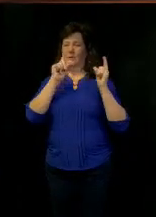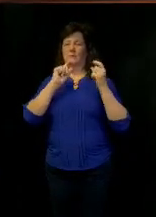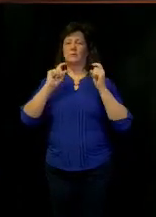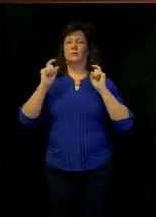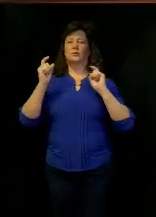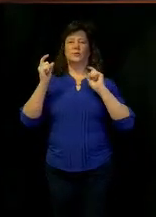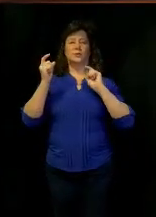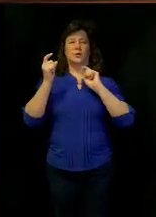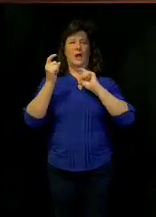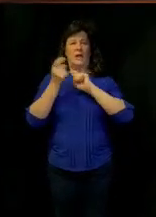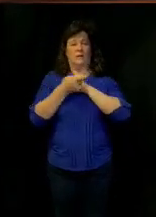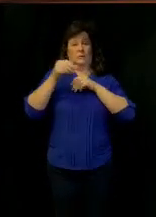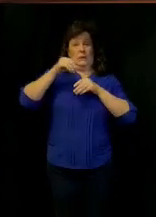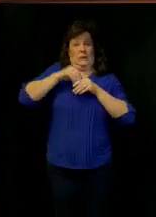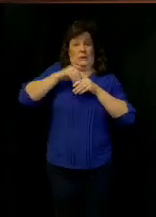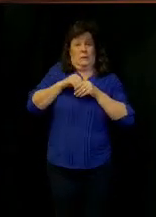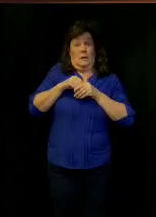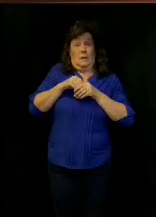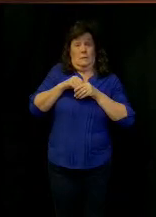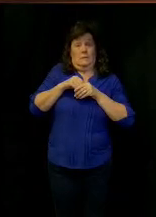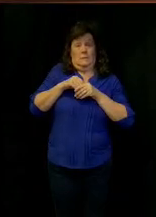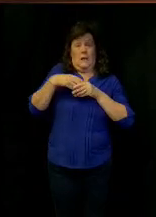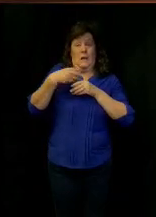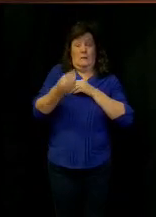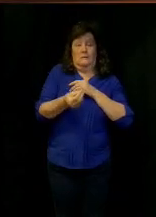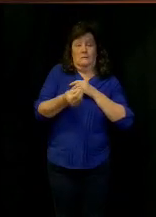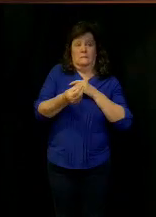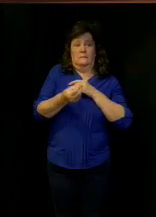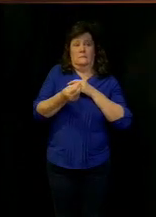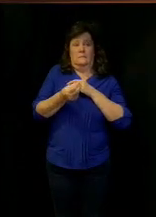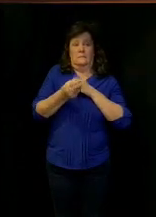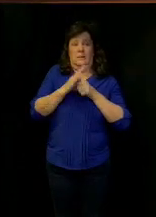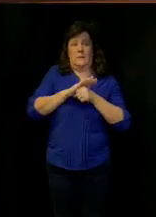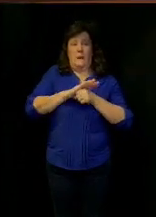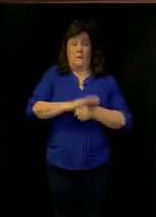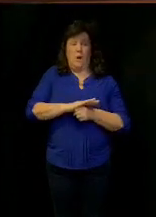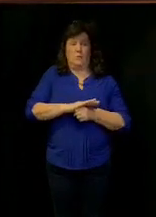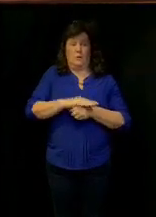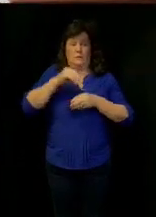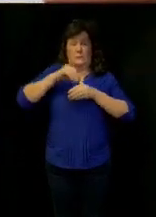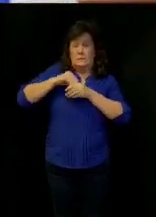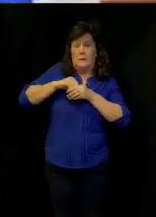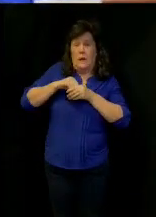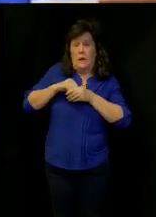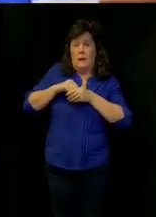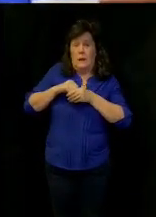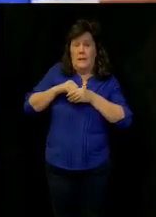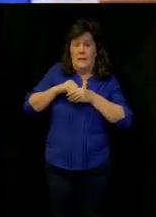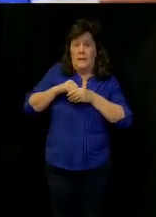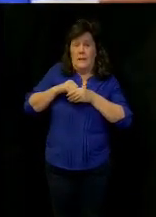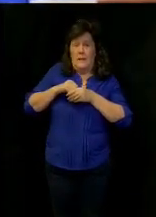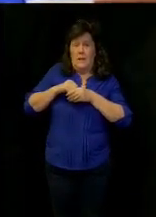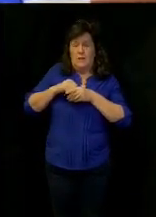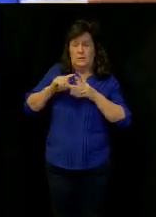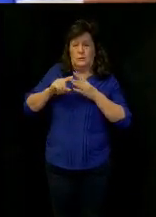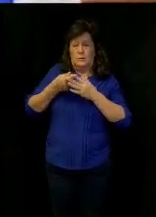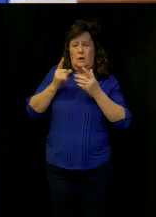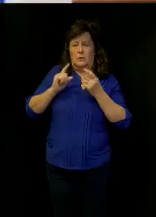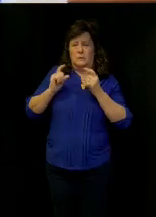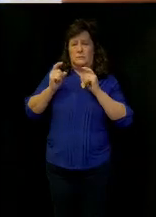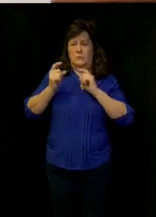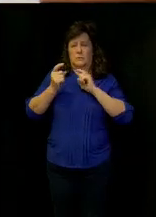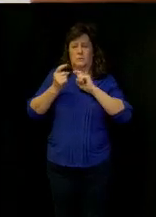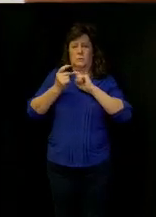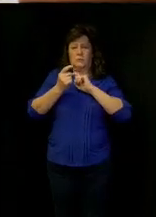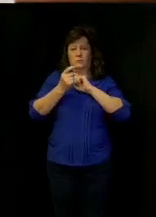be transformed. That's an inside out. He said the pressure on the inside. Let it begin to shape